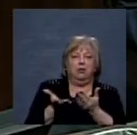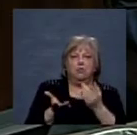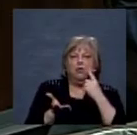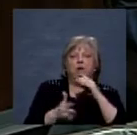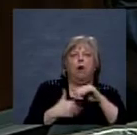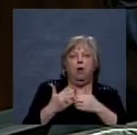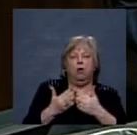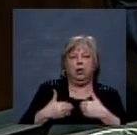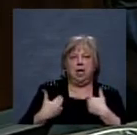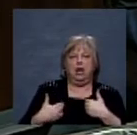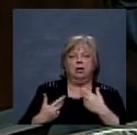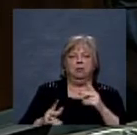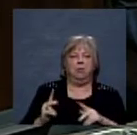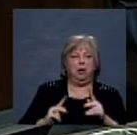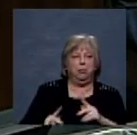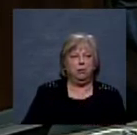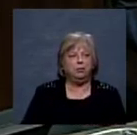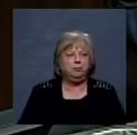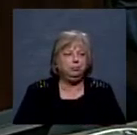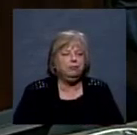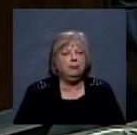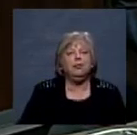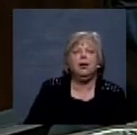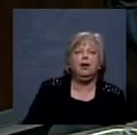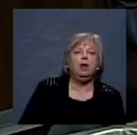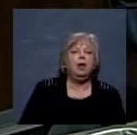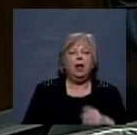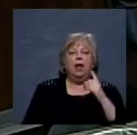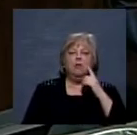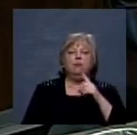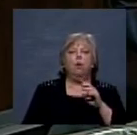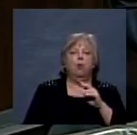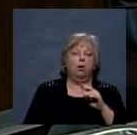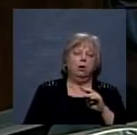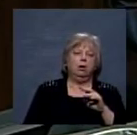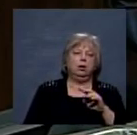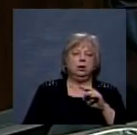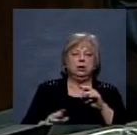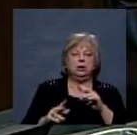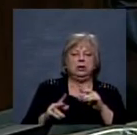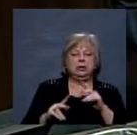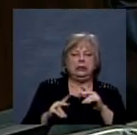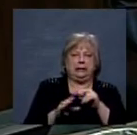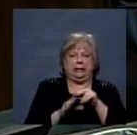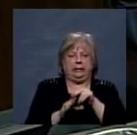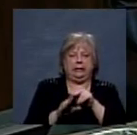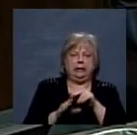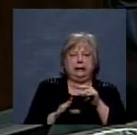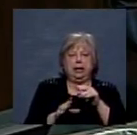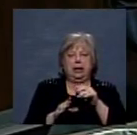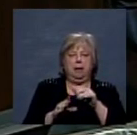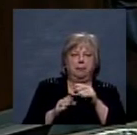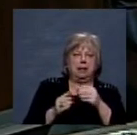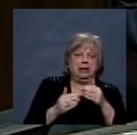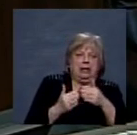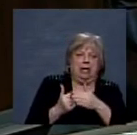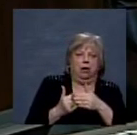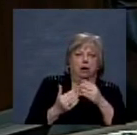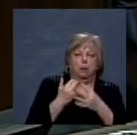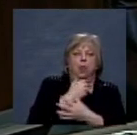business providing supports and services for marginalized children, youth, and families. But we need to take a real, real careful look, a close look at